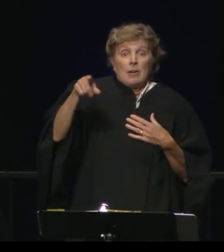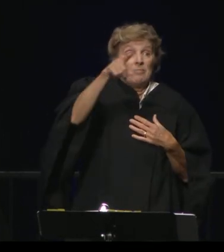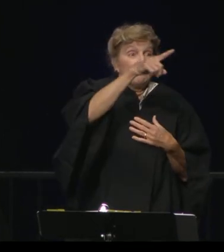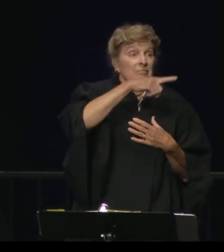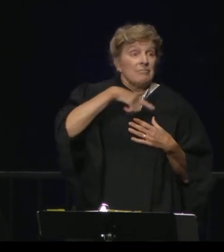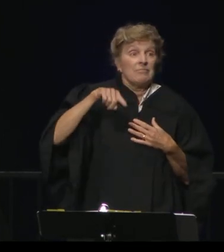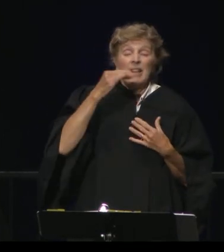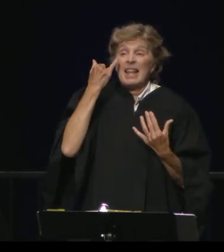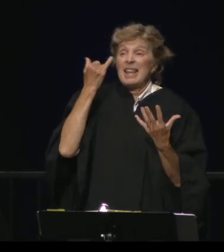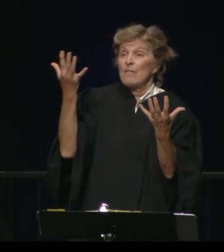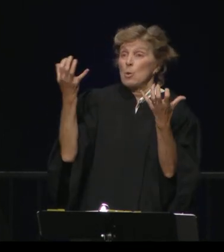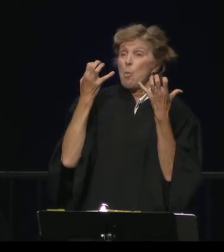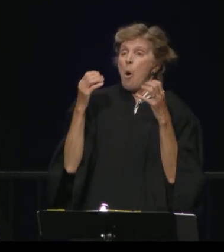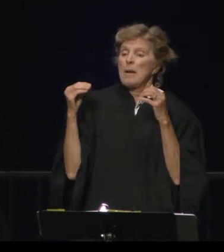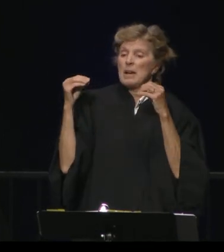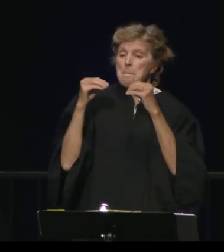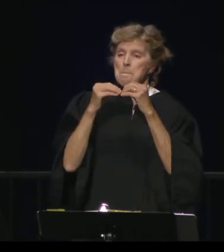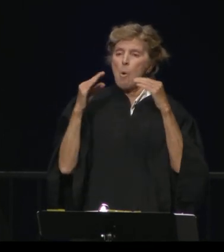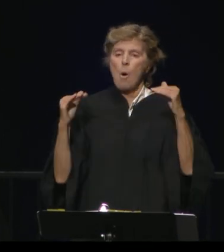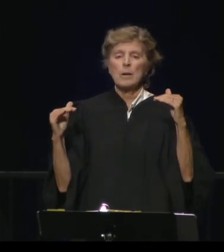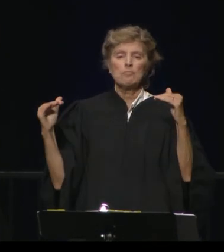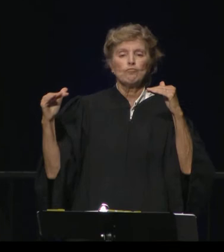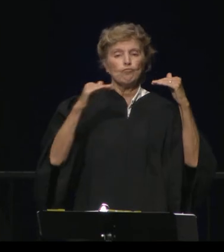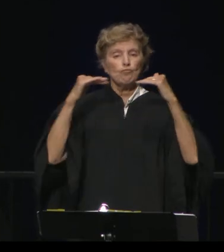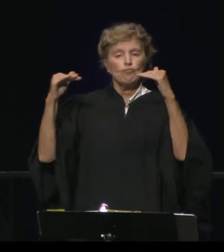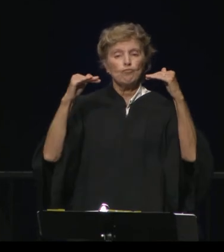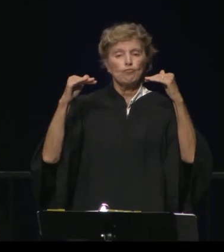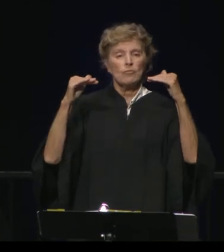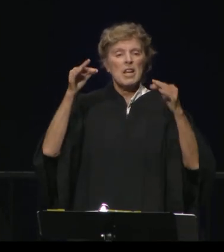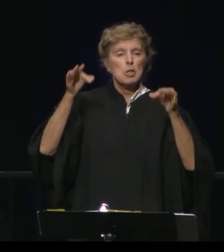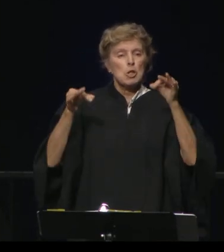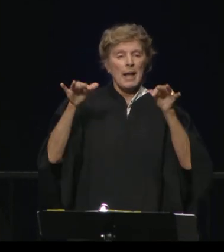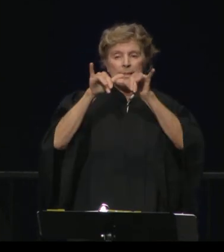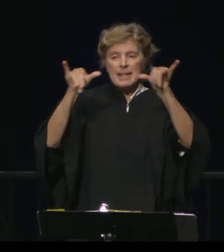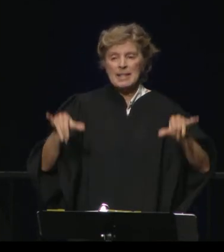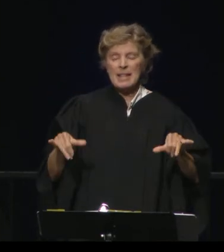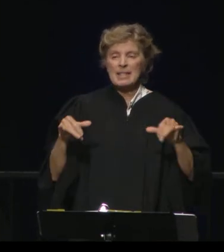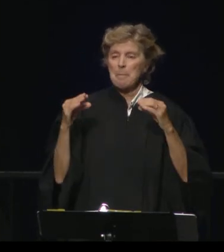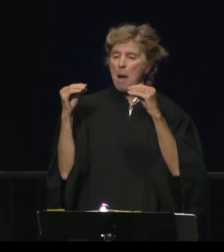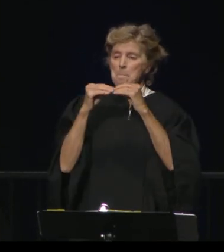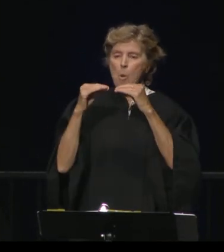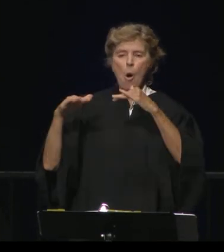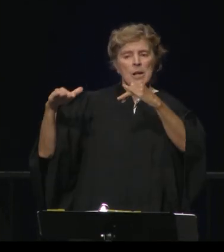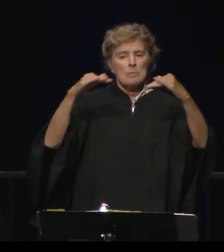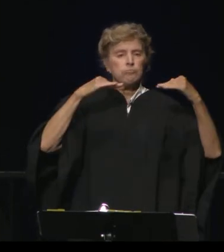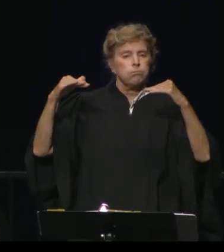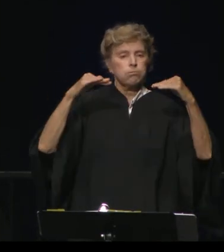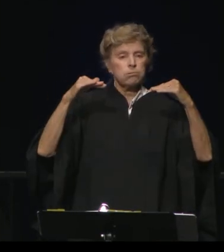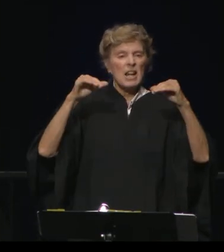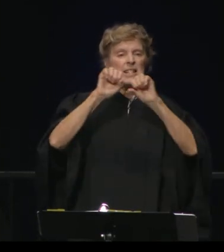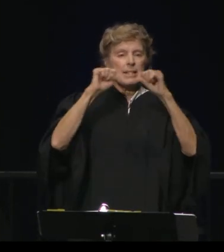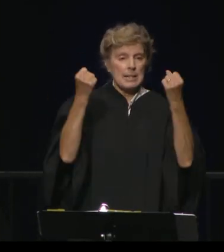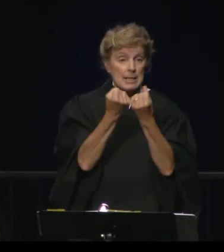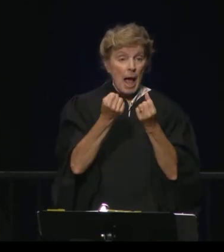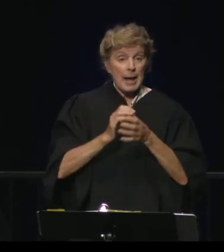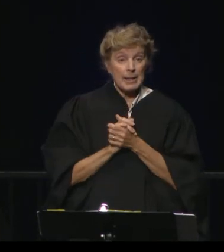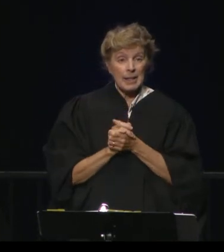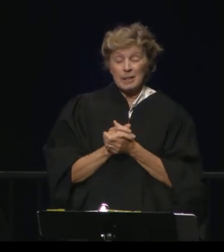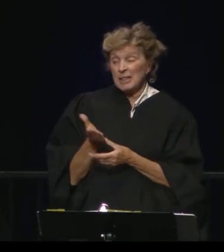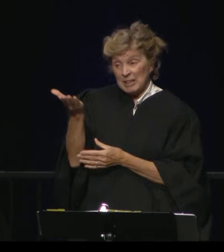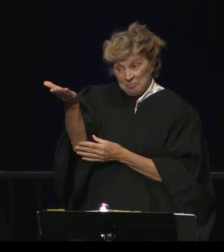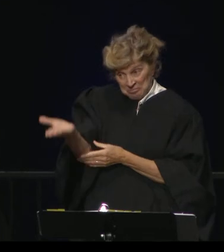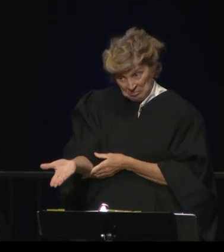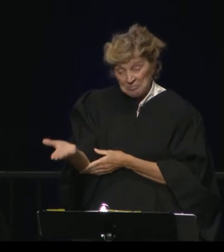a more equitable justice system and a more equitable society. Chief Justice